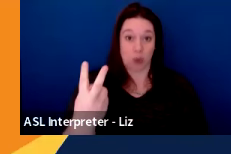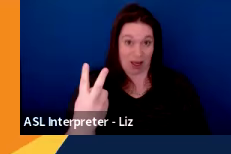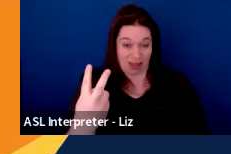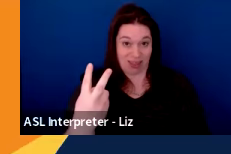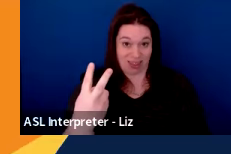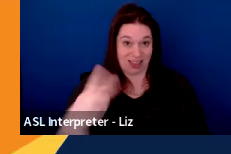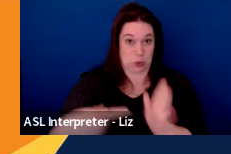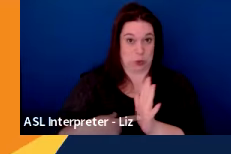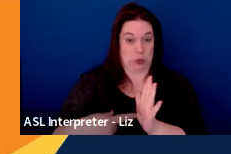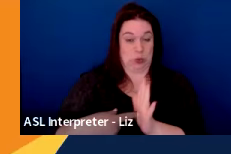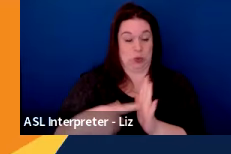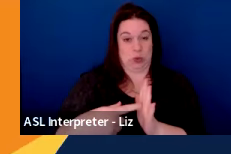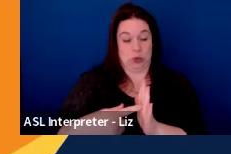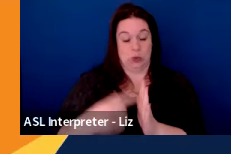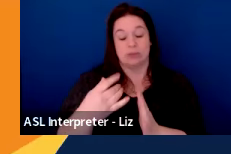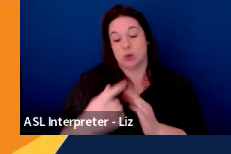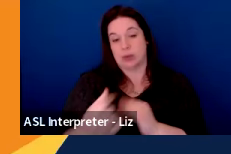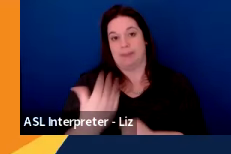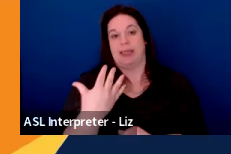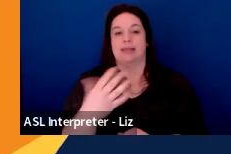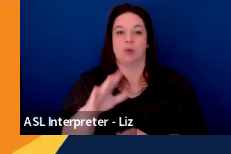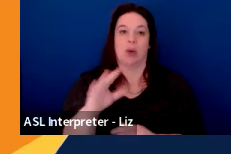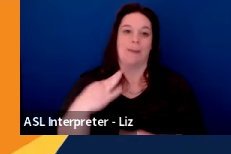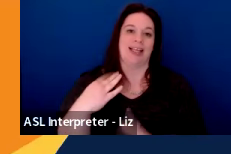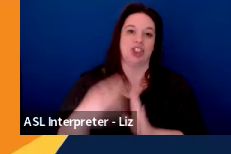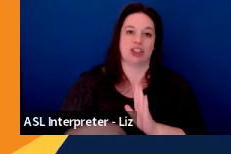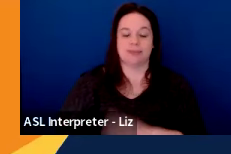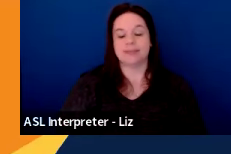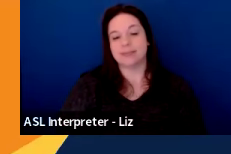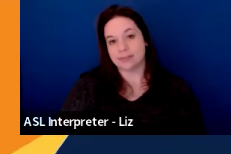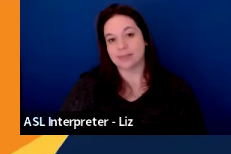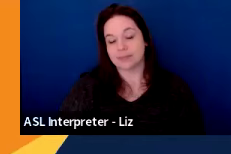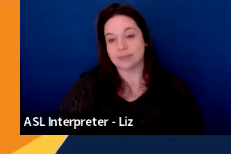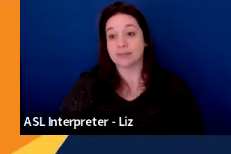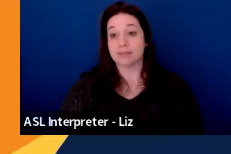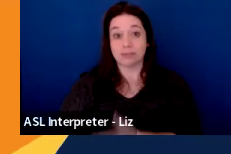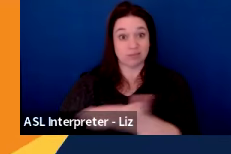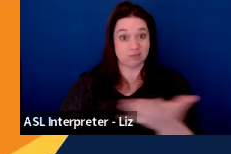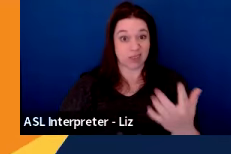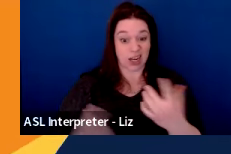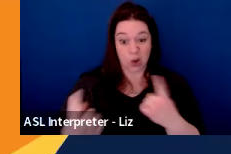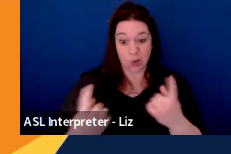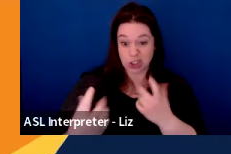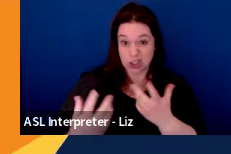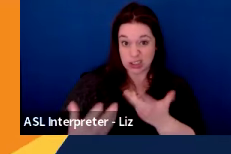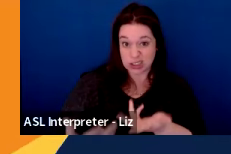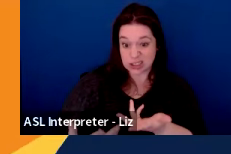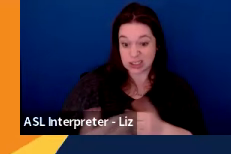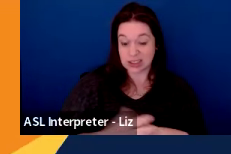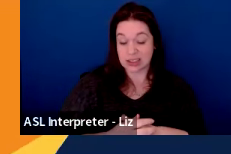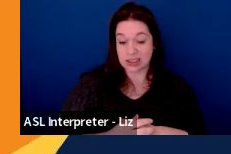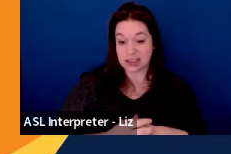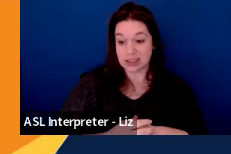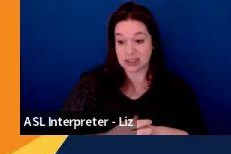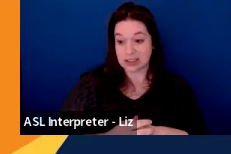It's the deadline to submit. I don't know if there's any questions that